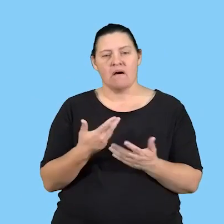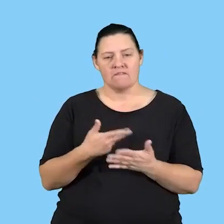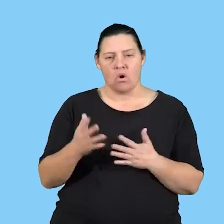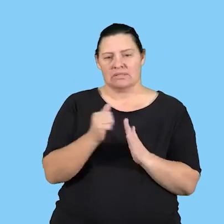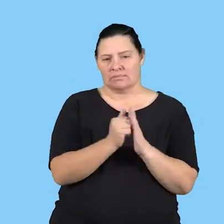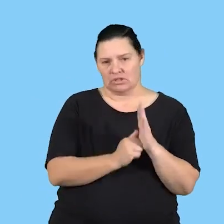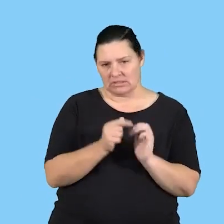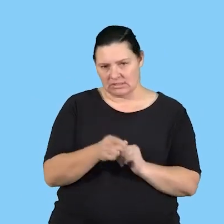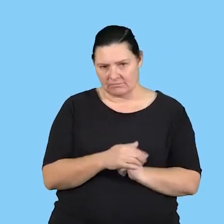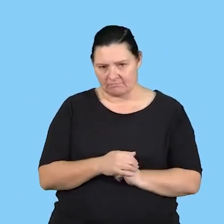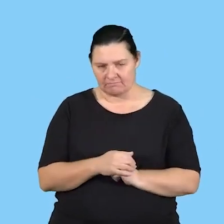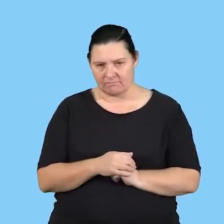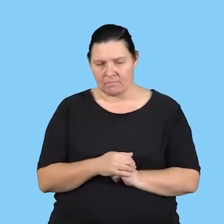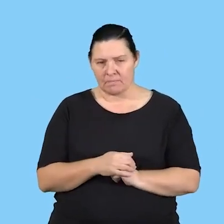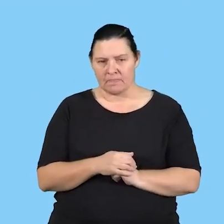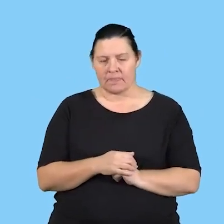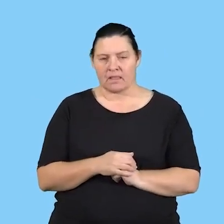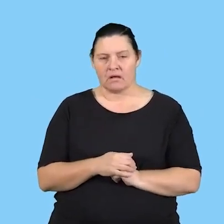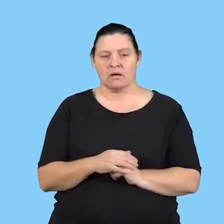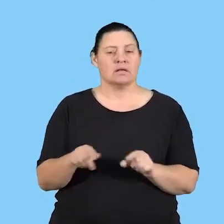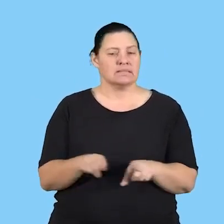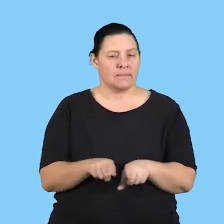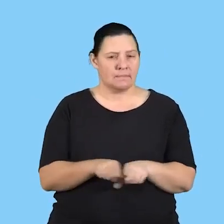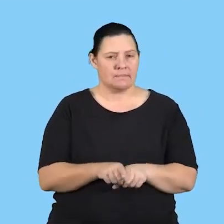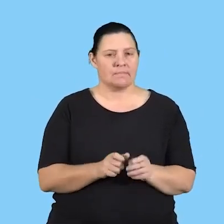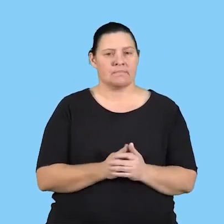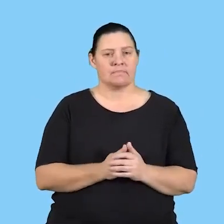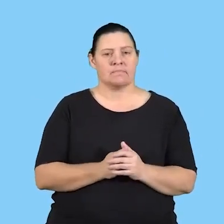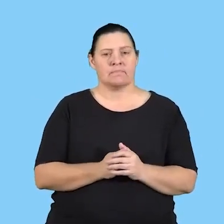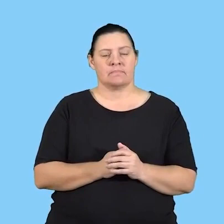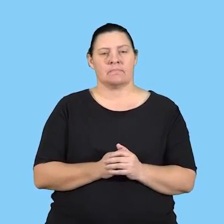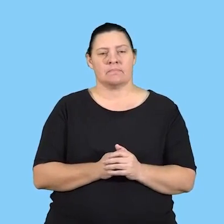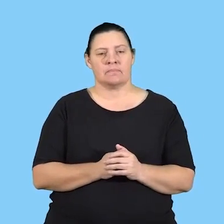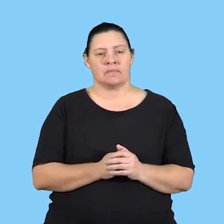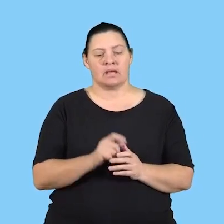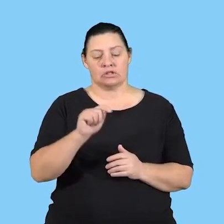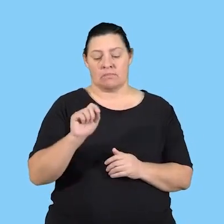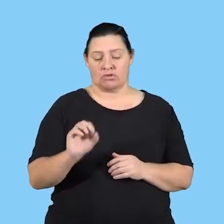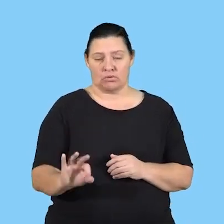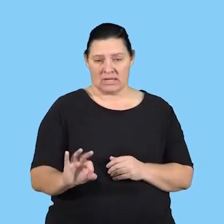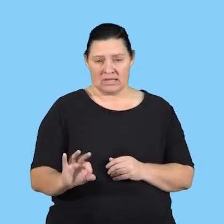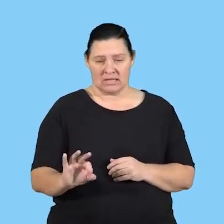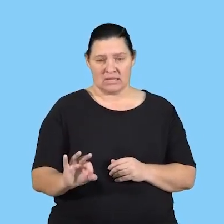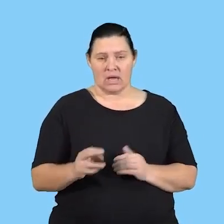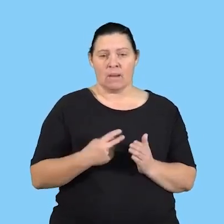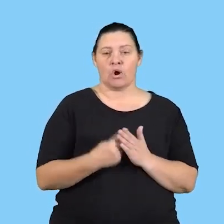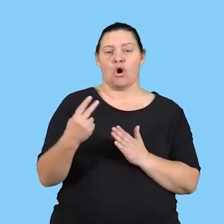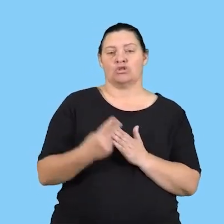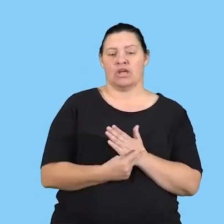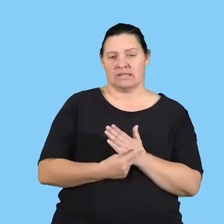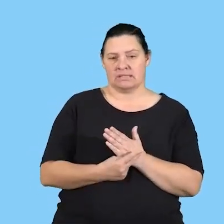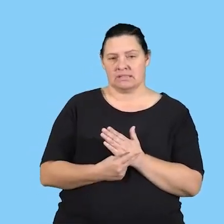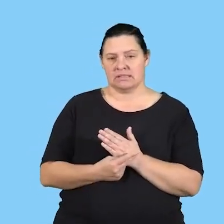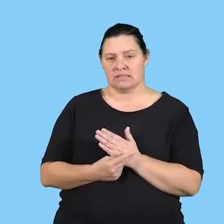our subject. Then of significance also is that in term 3, a project is